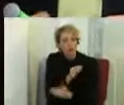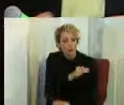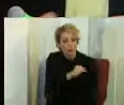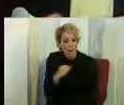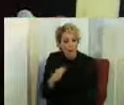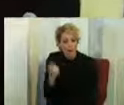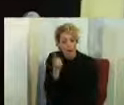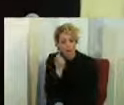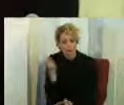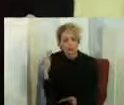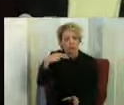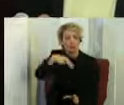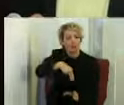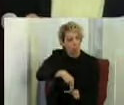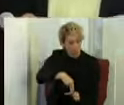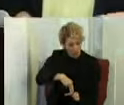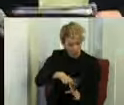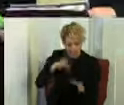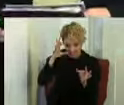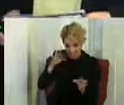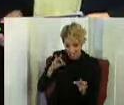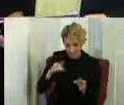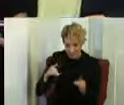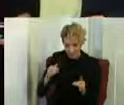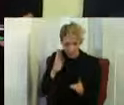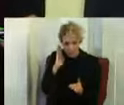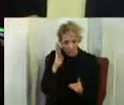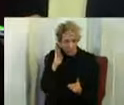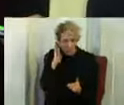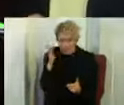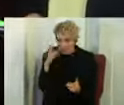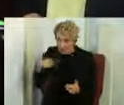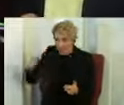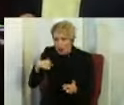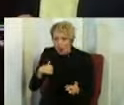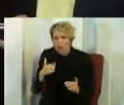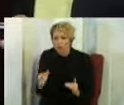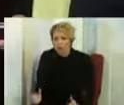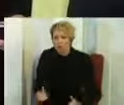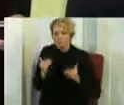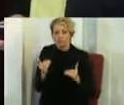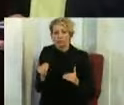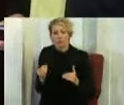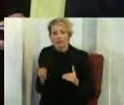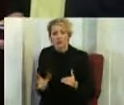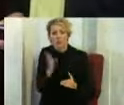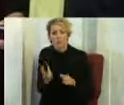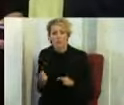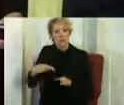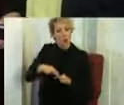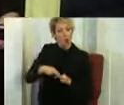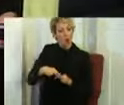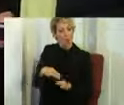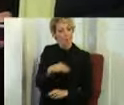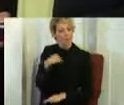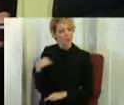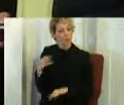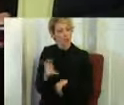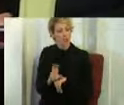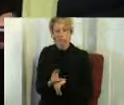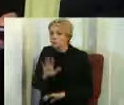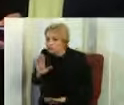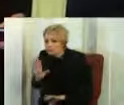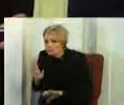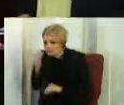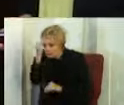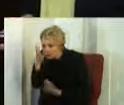who have decided that it is time for them to step up and to be formally members of our church. We believe that in our